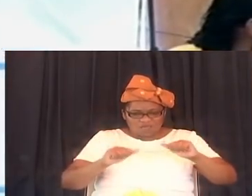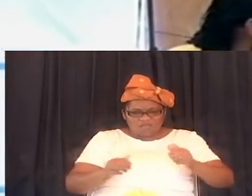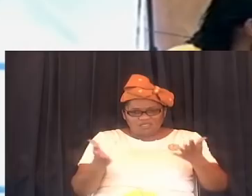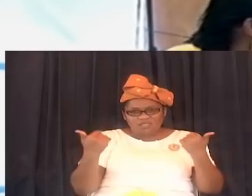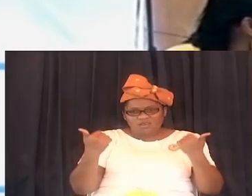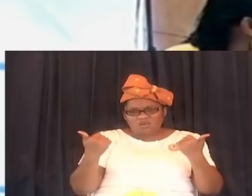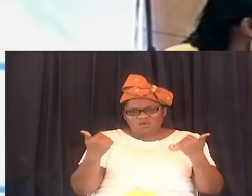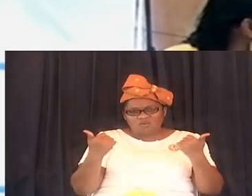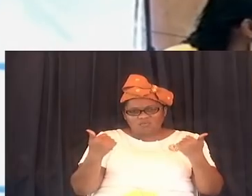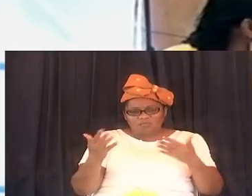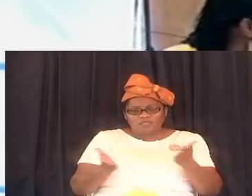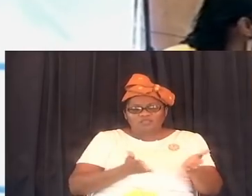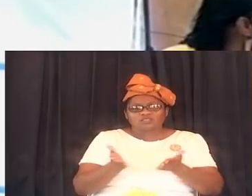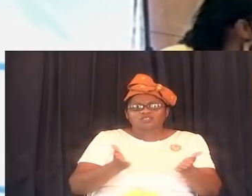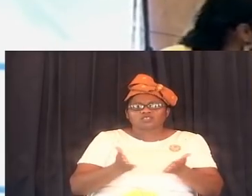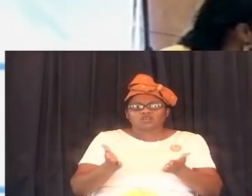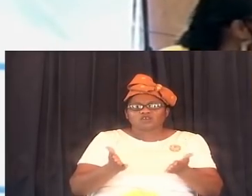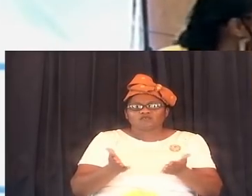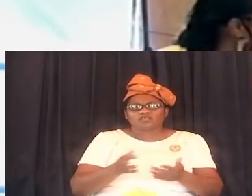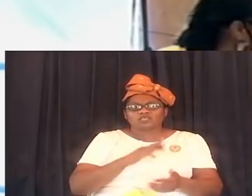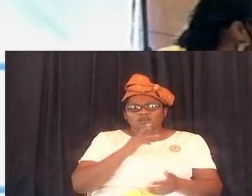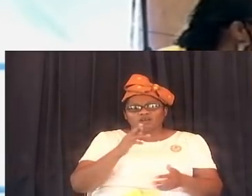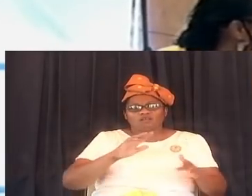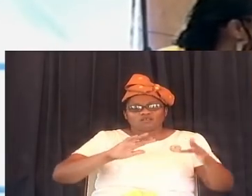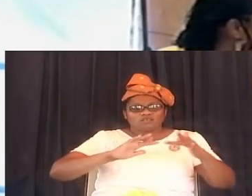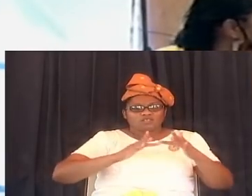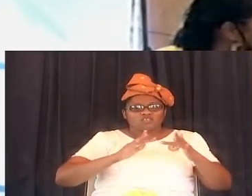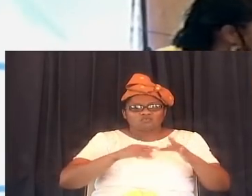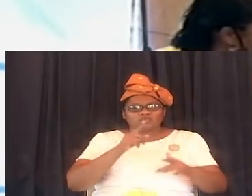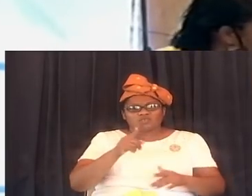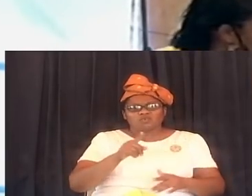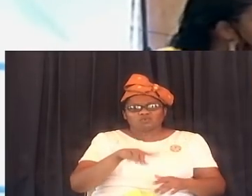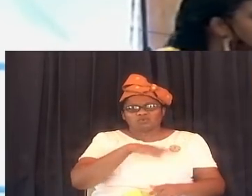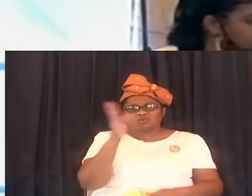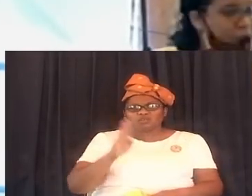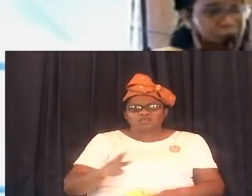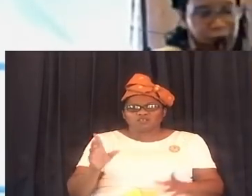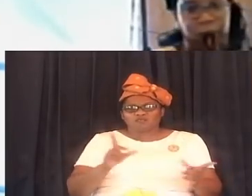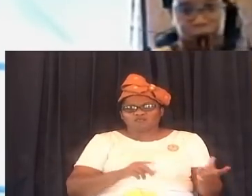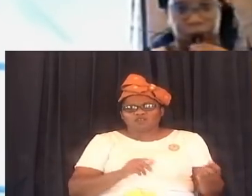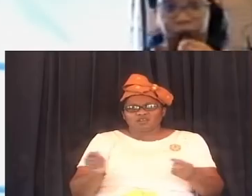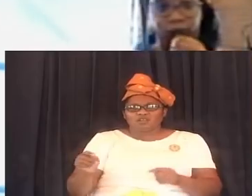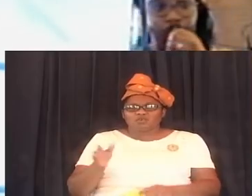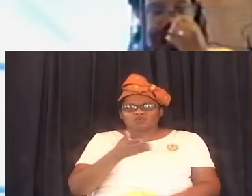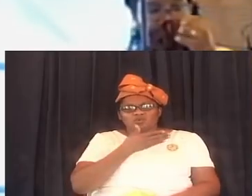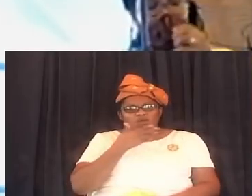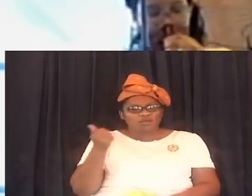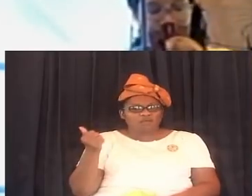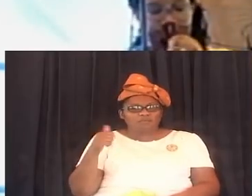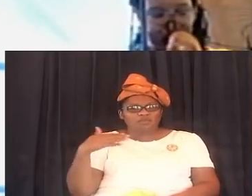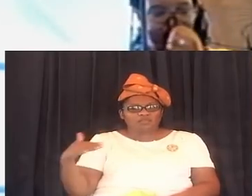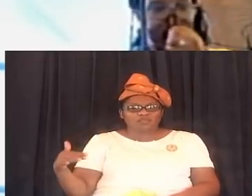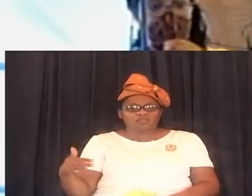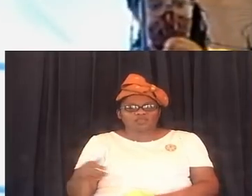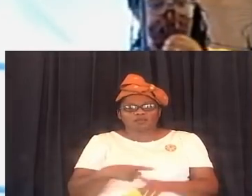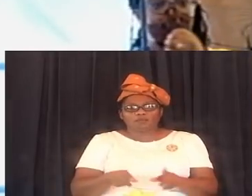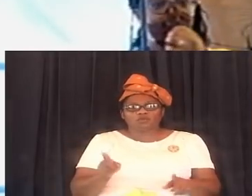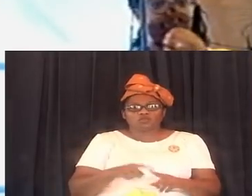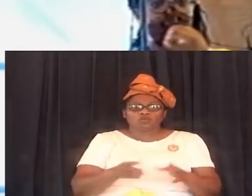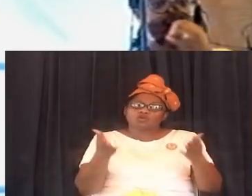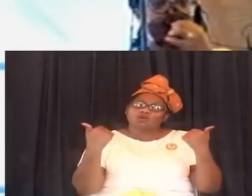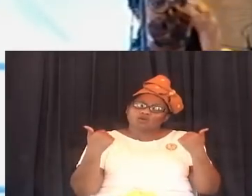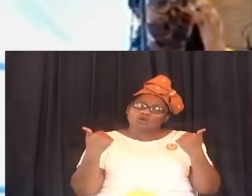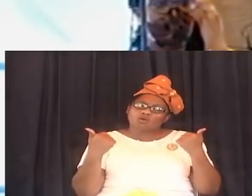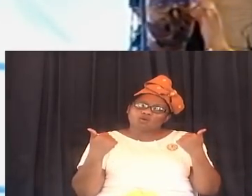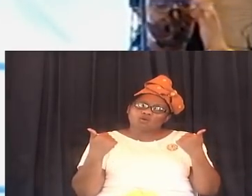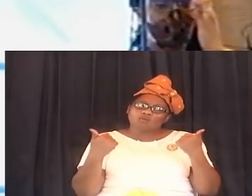look here. You never do a better thing than to come and stream and worship God with us. We